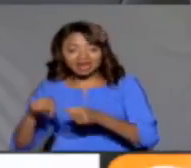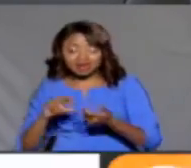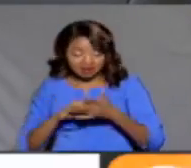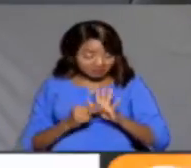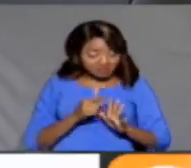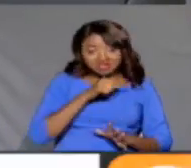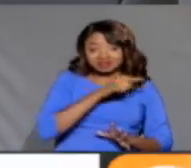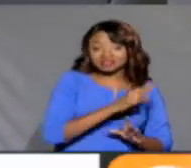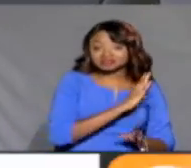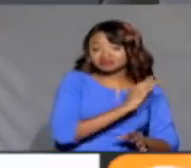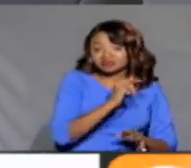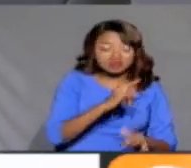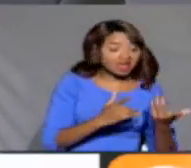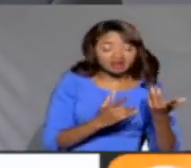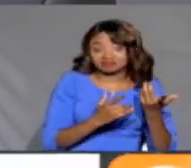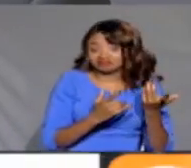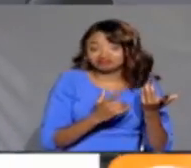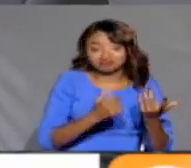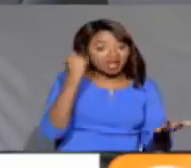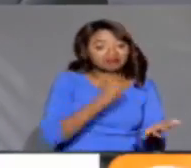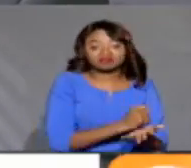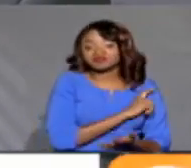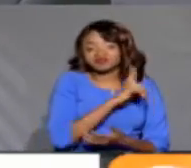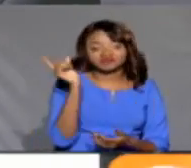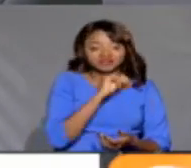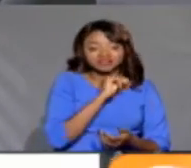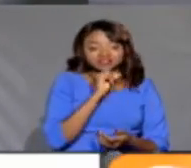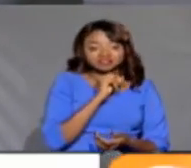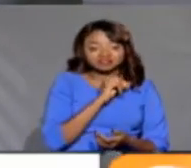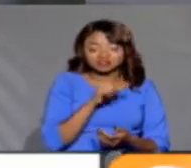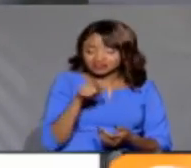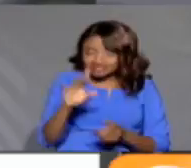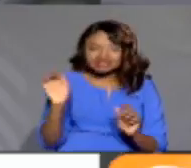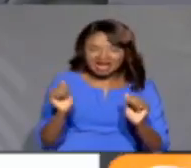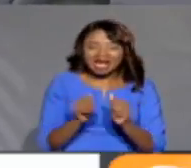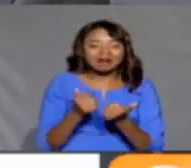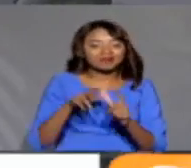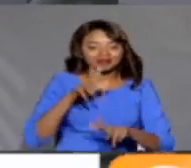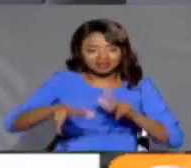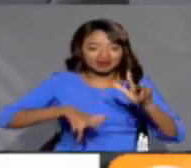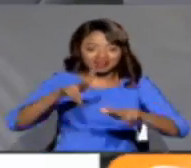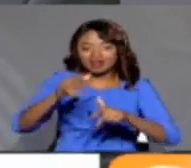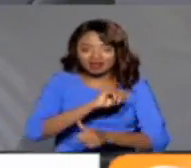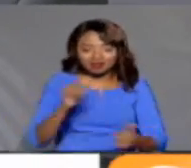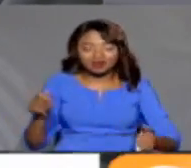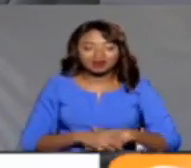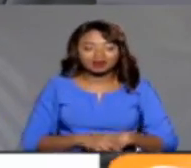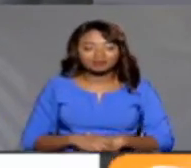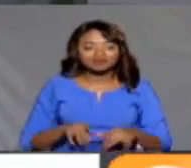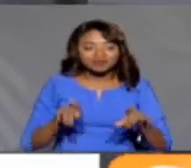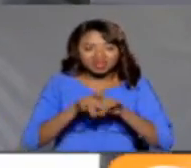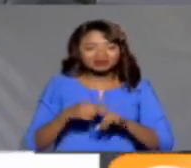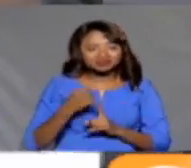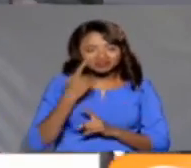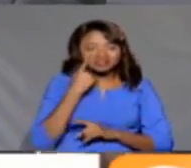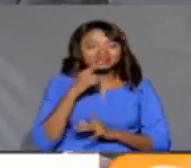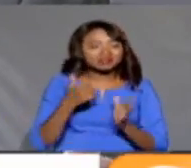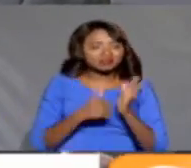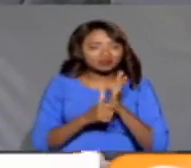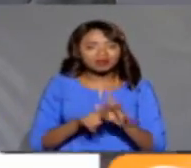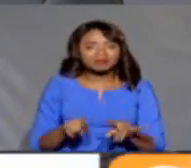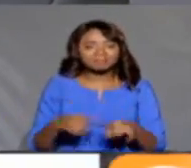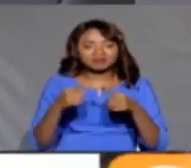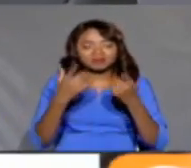deadline would have been passed. So it's, was that in Kirinyaga? That is exactly what happened in Kirinyaga. And you saw the altercation between